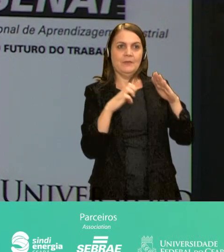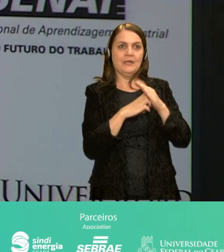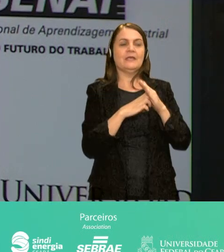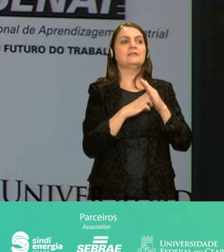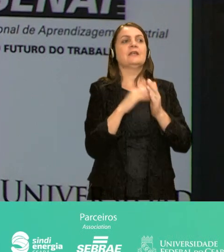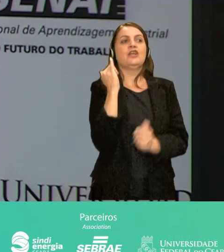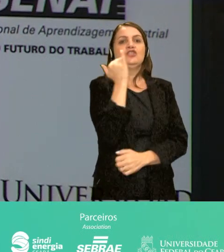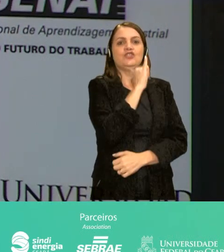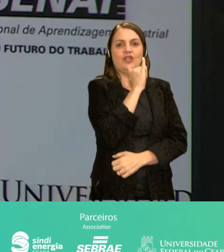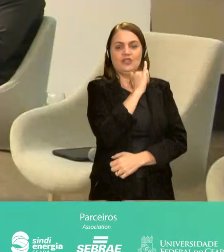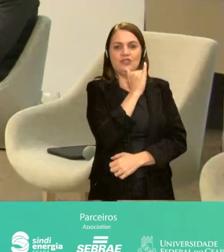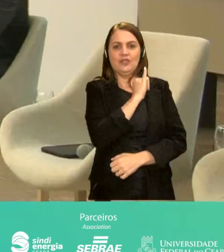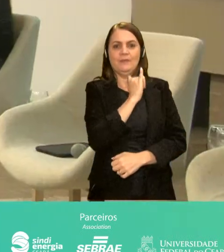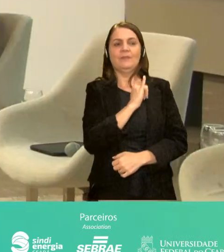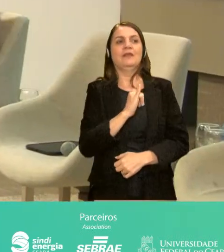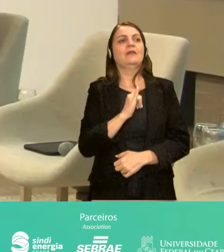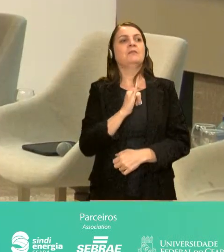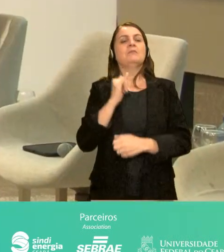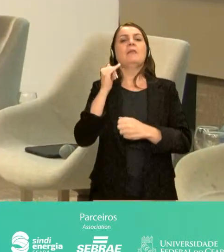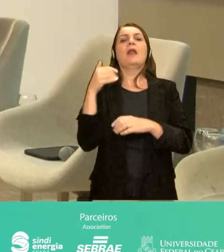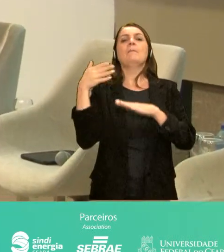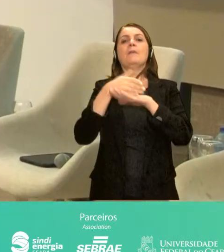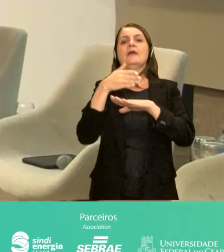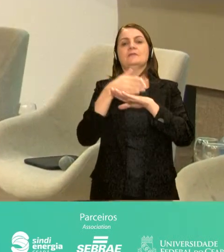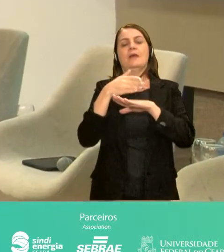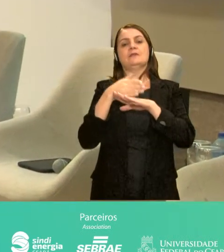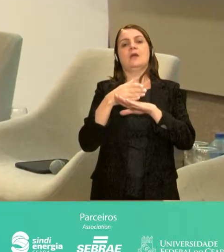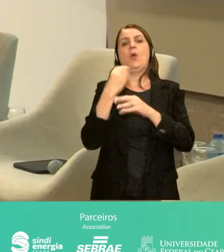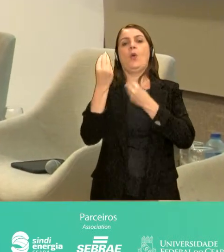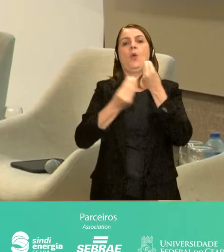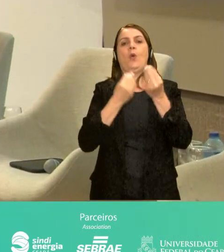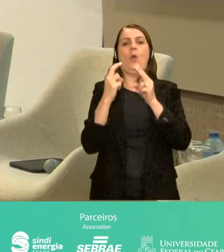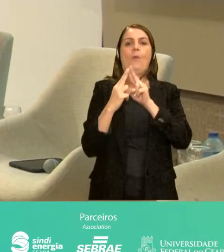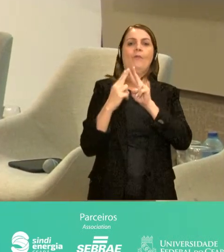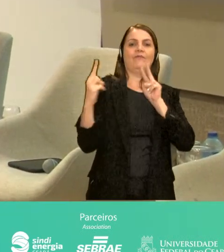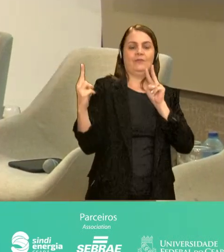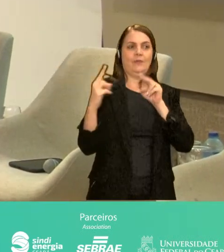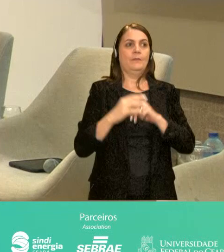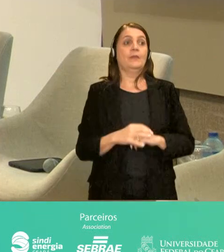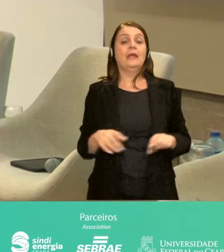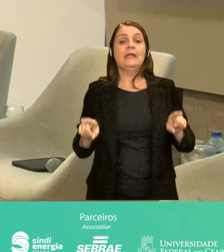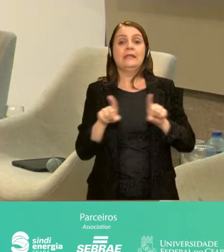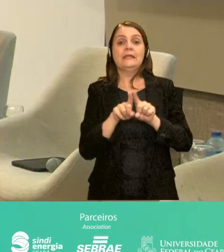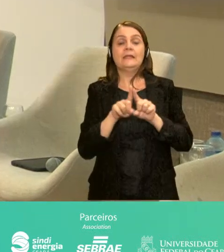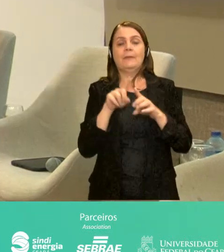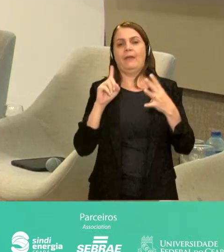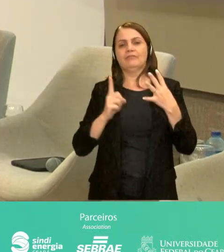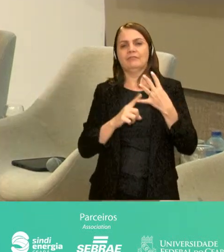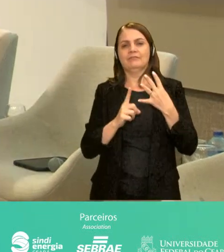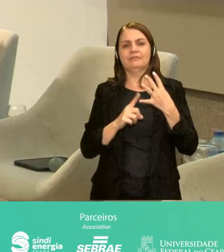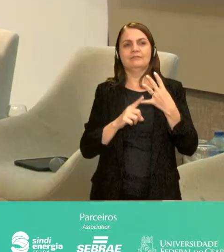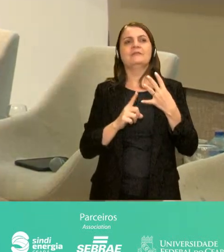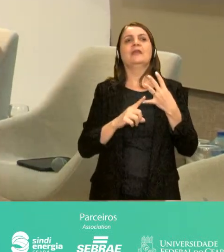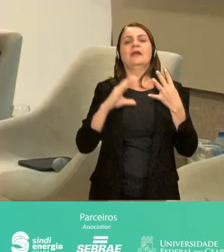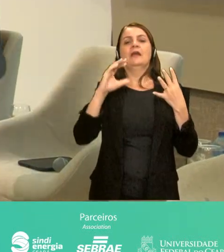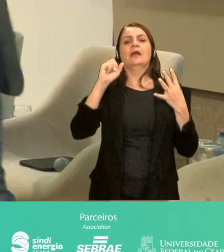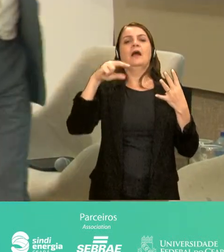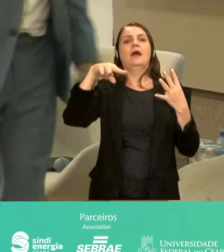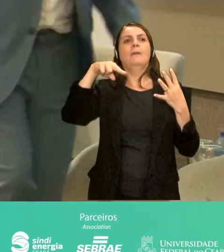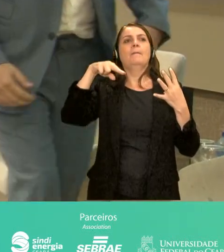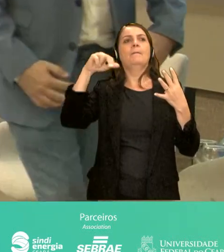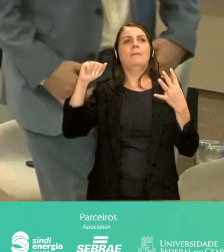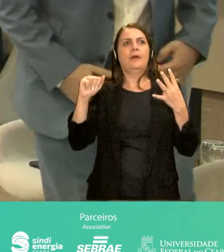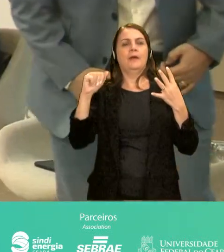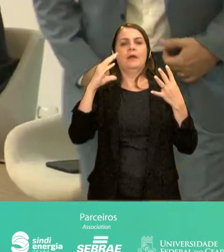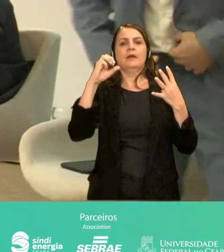Energy, remotely, participação de maneira remota. and Assim Mr. como o Kamakan, senhor Business Kamakan, Development Manager of Pin Business Power Development Hydrogen Manager